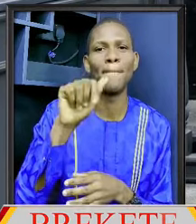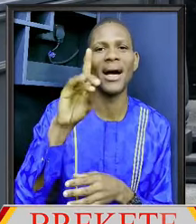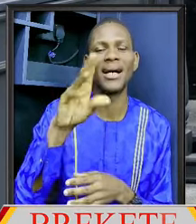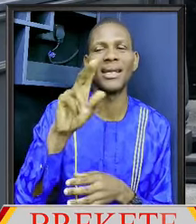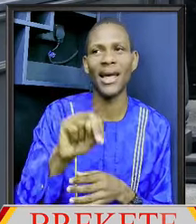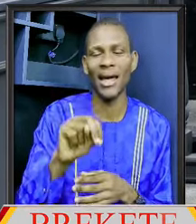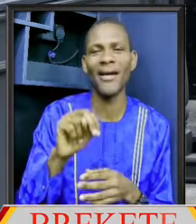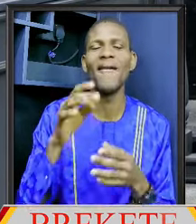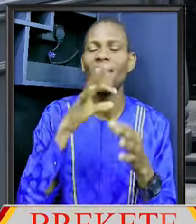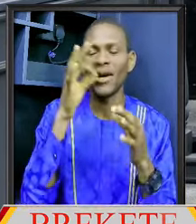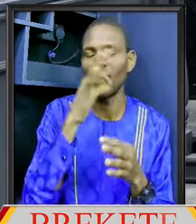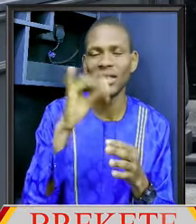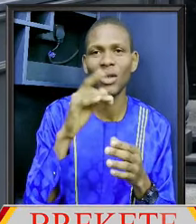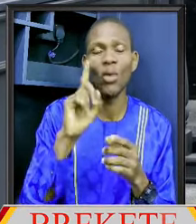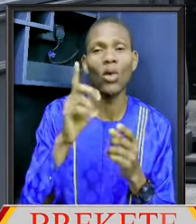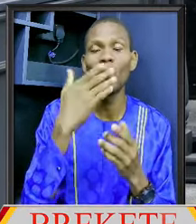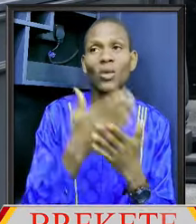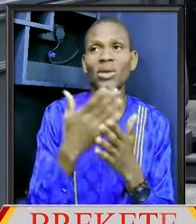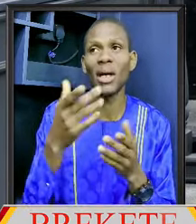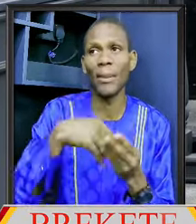good thing about Ramadan, we say,